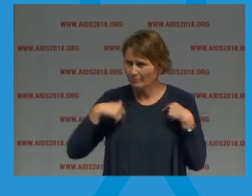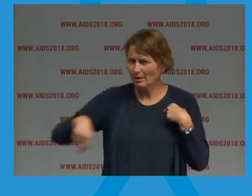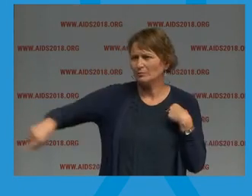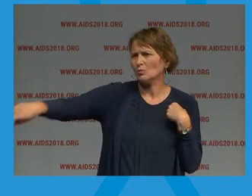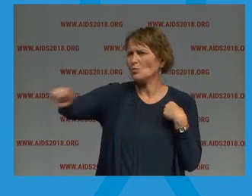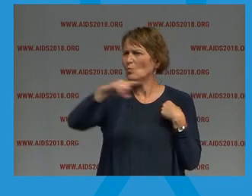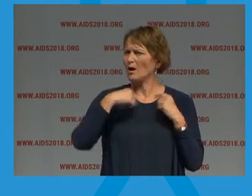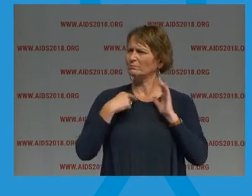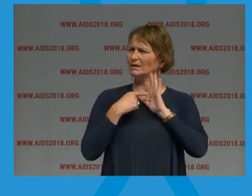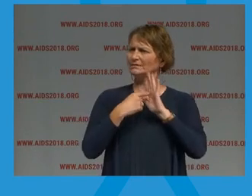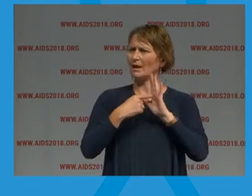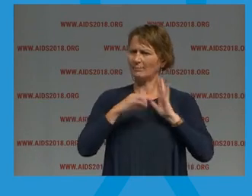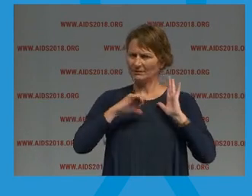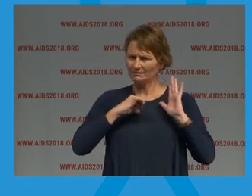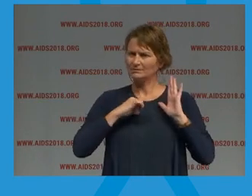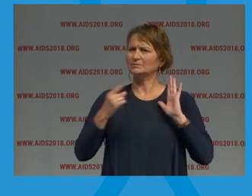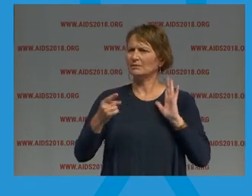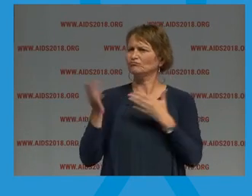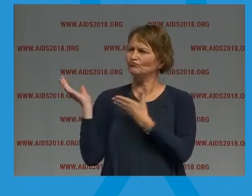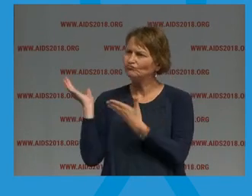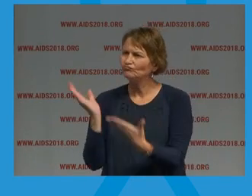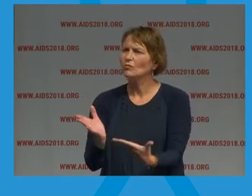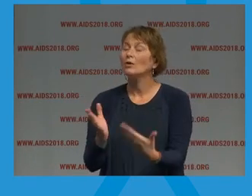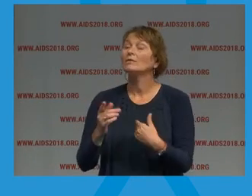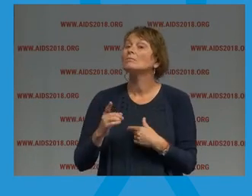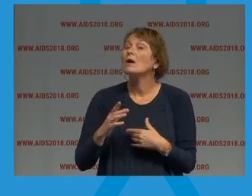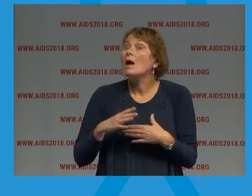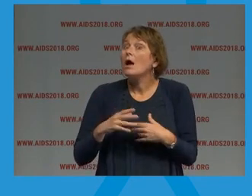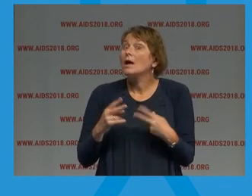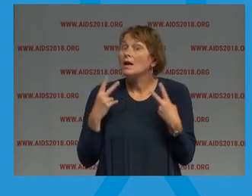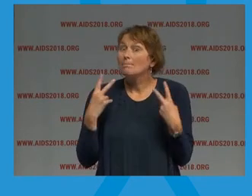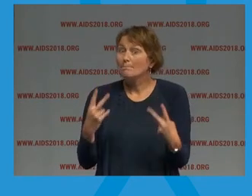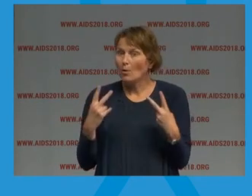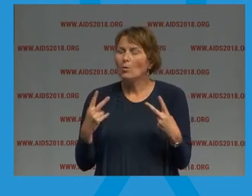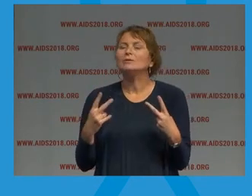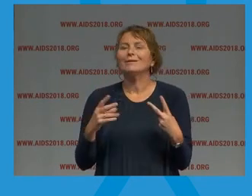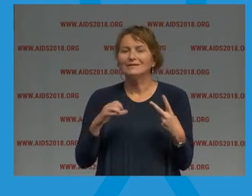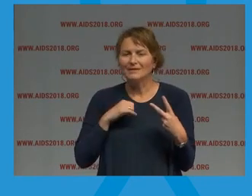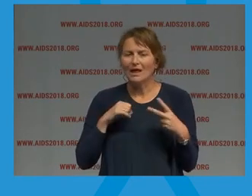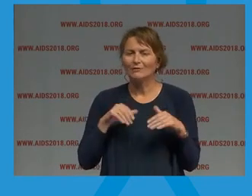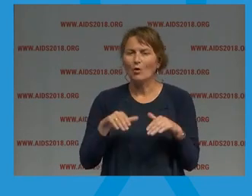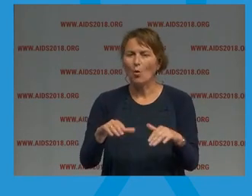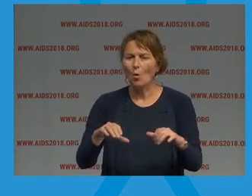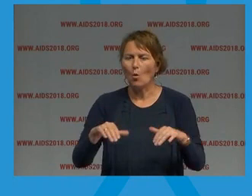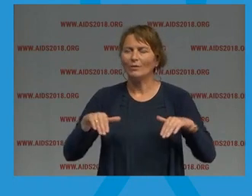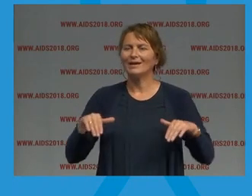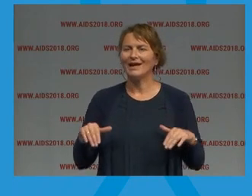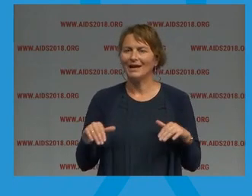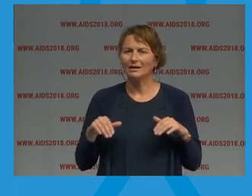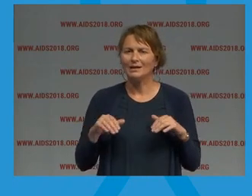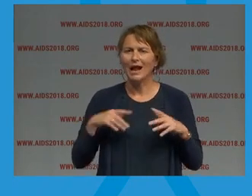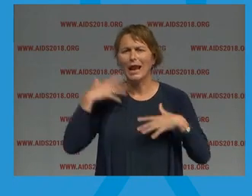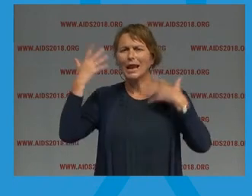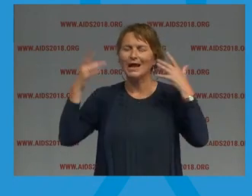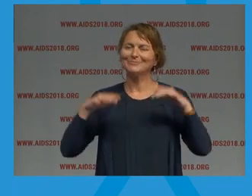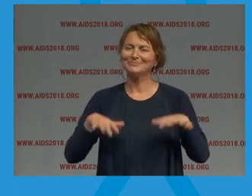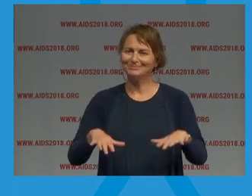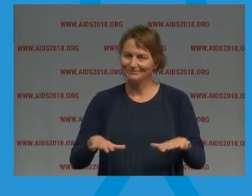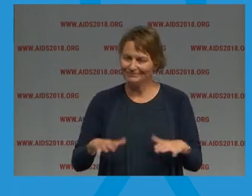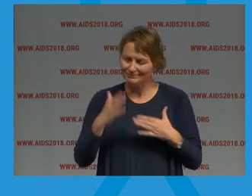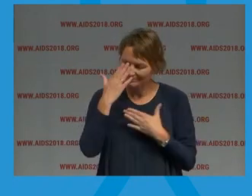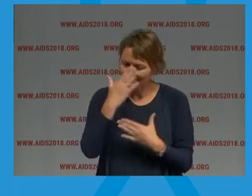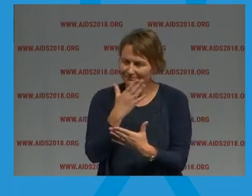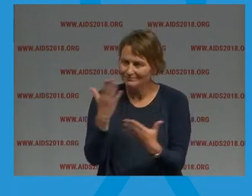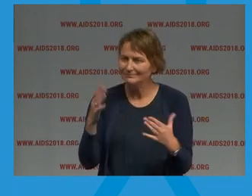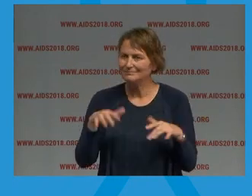own example in service, and most essentially, to be vulnerable in those spaces. As ambassador, I had